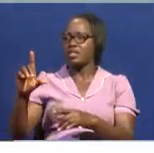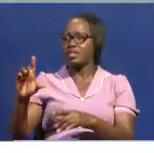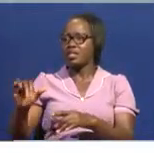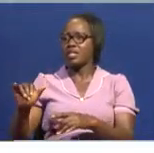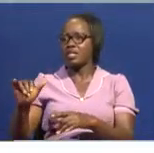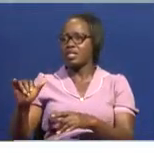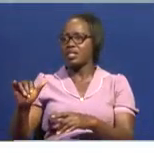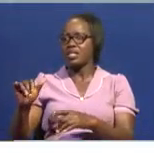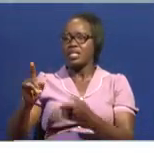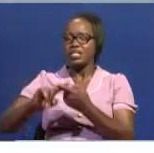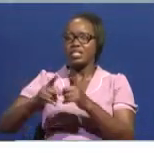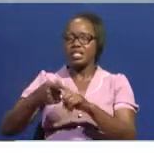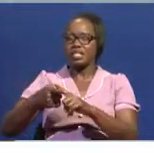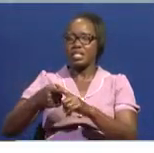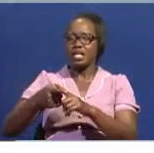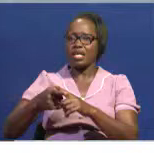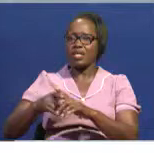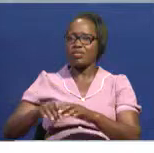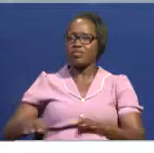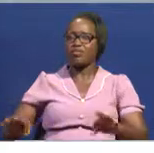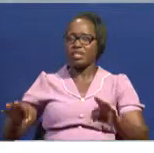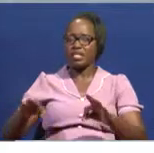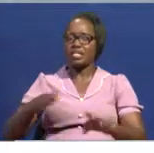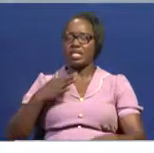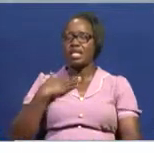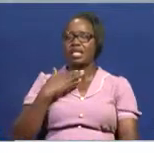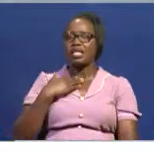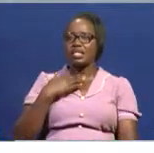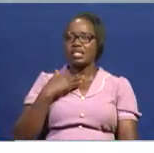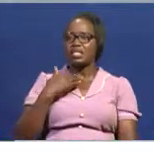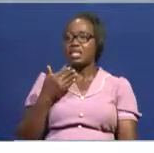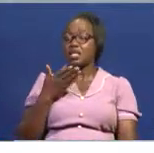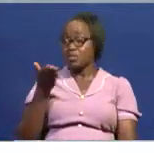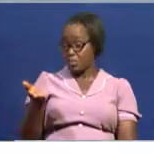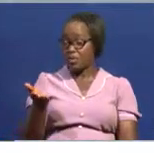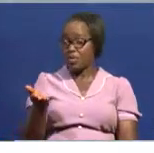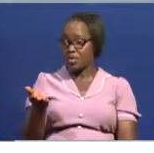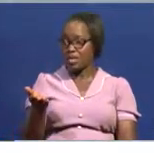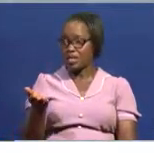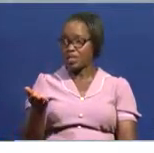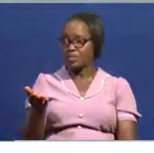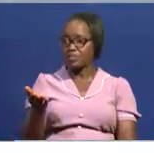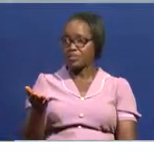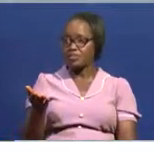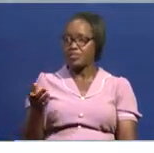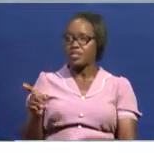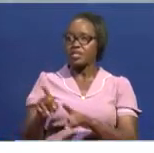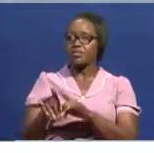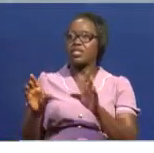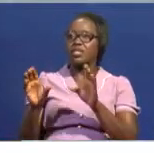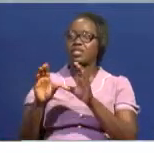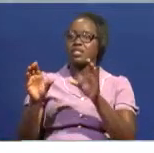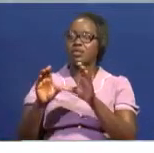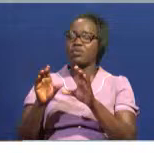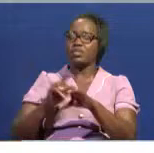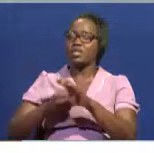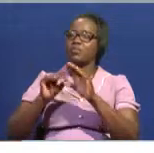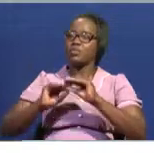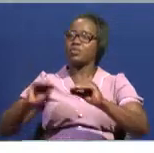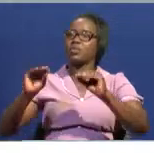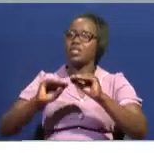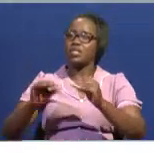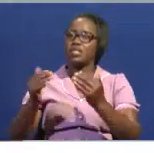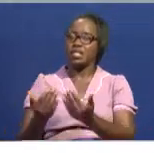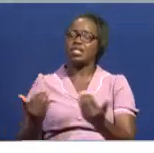it's a standard surface, so there's just the hunger to be at the courts. And even as a coach, when you're teaching